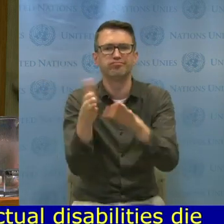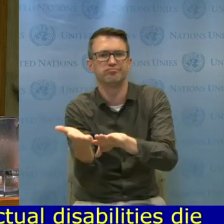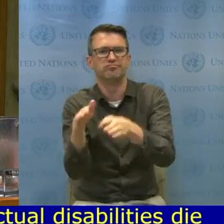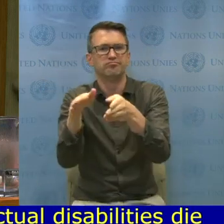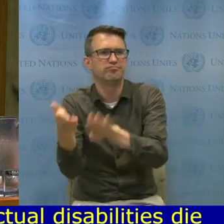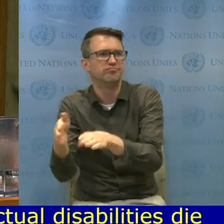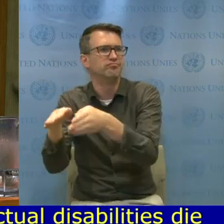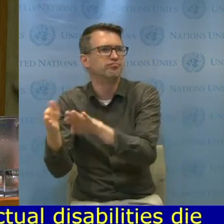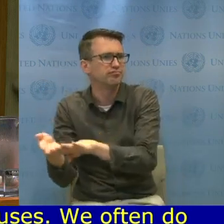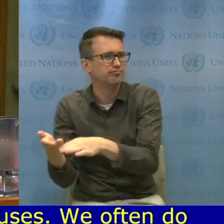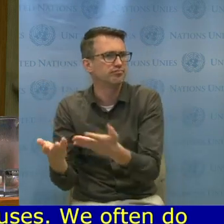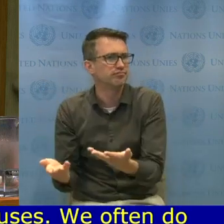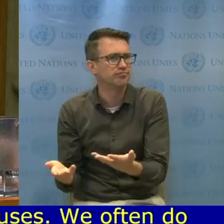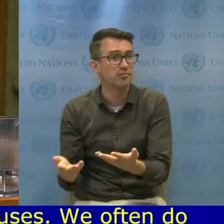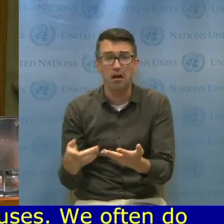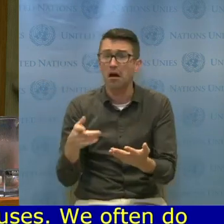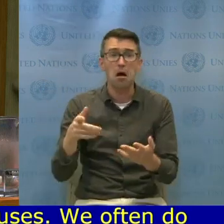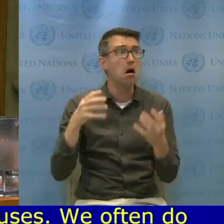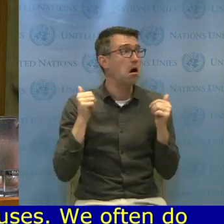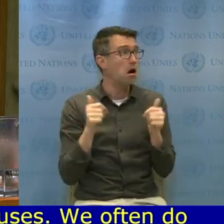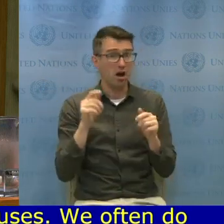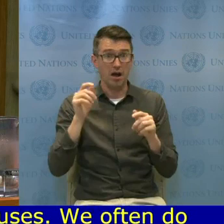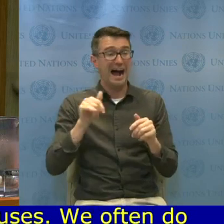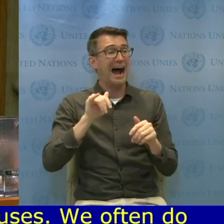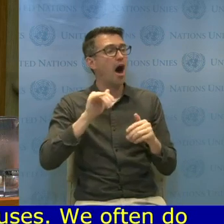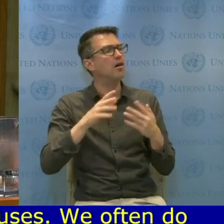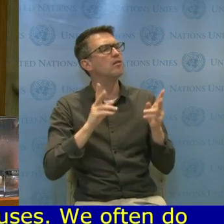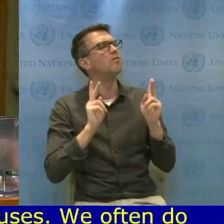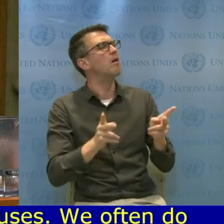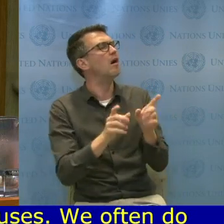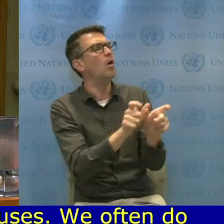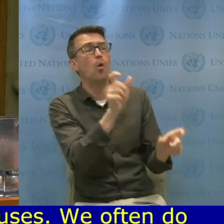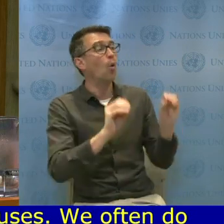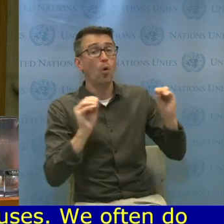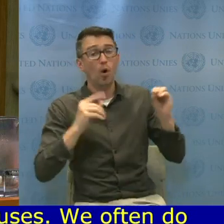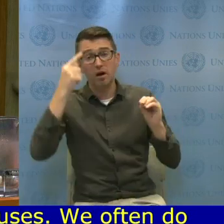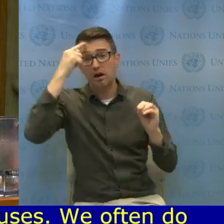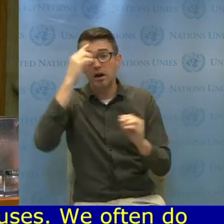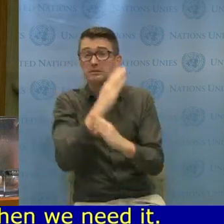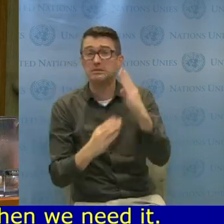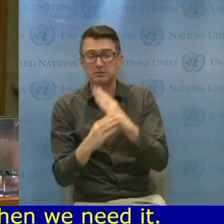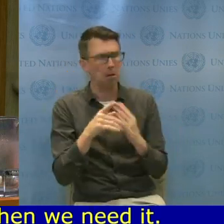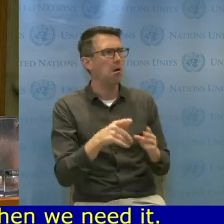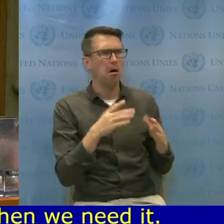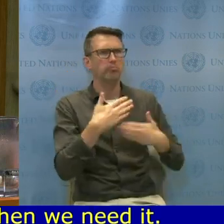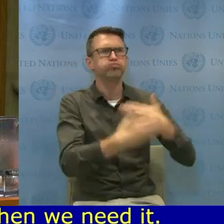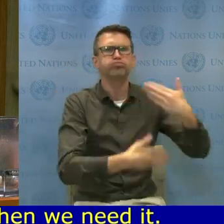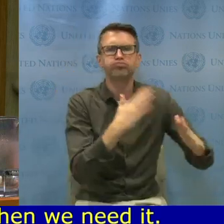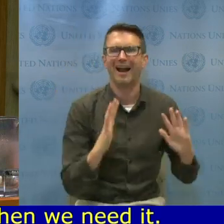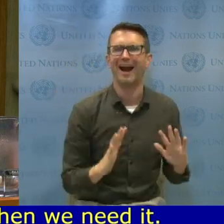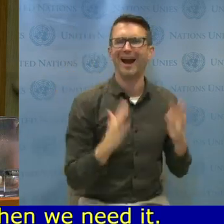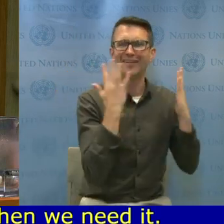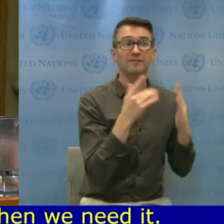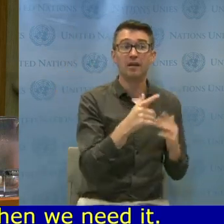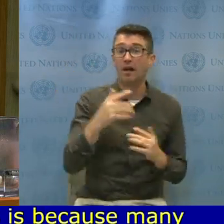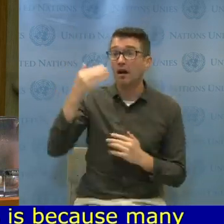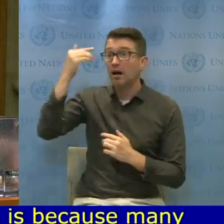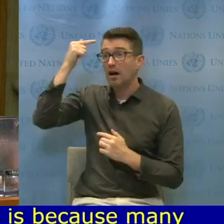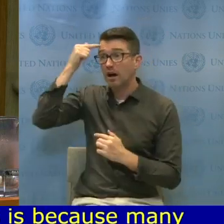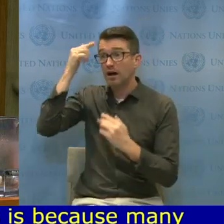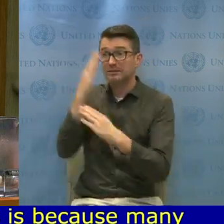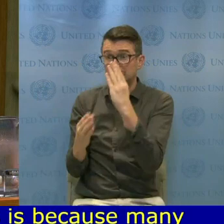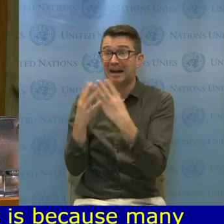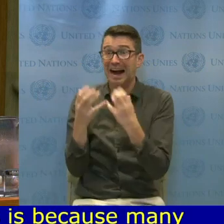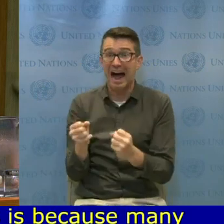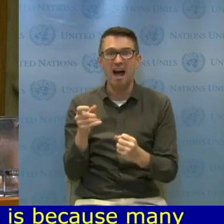many health care professionals think our health issue is caused by our disability and